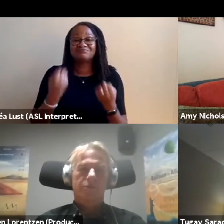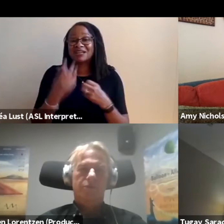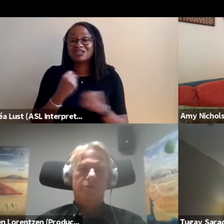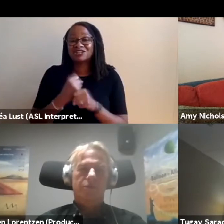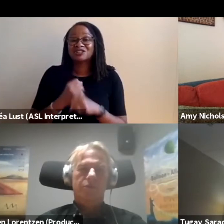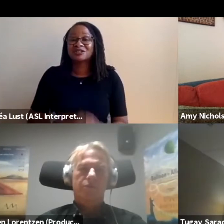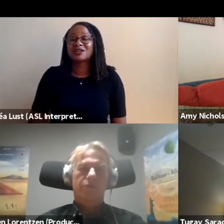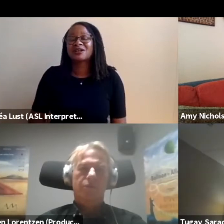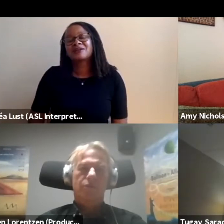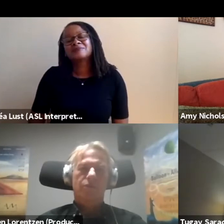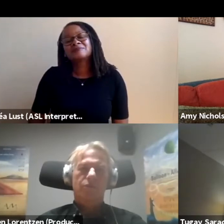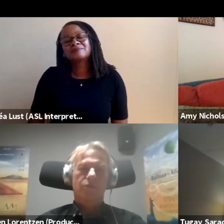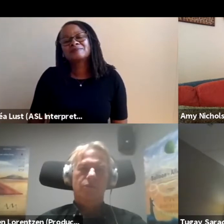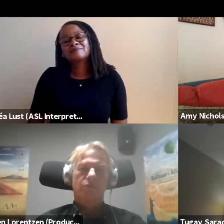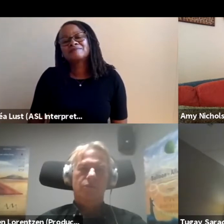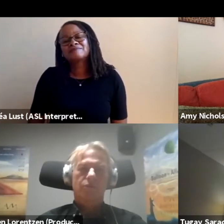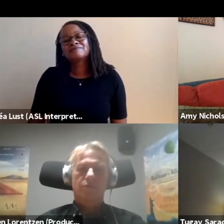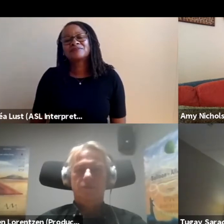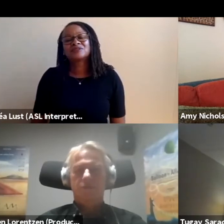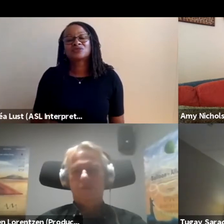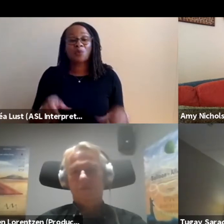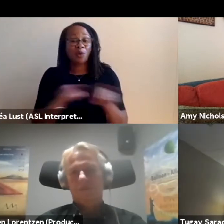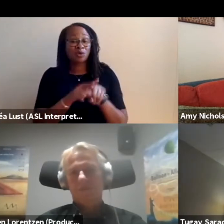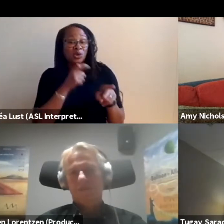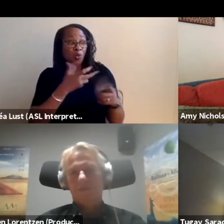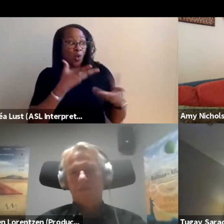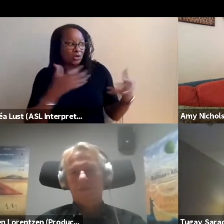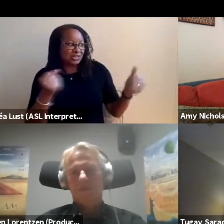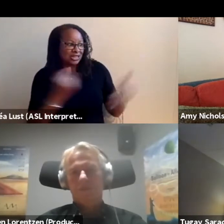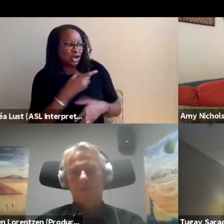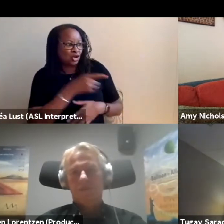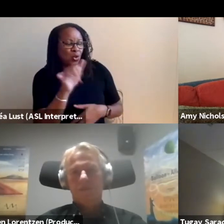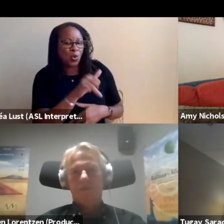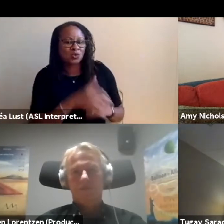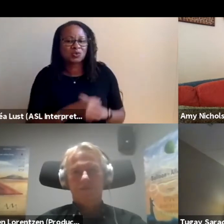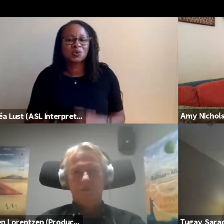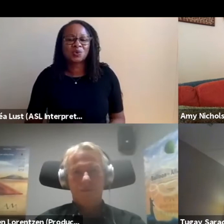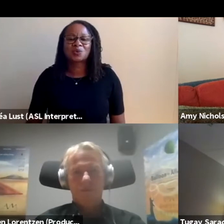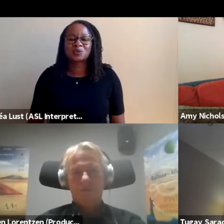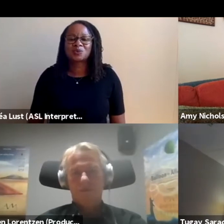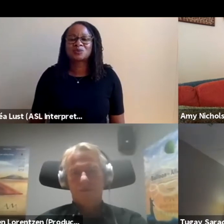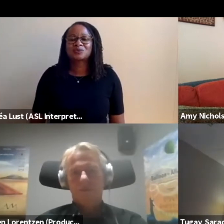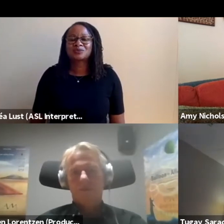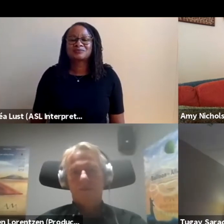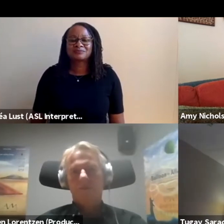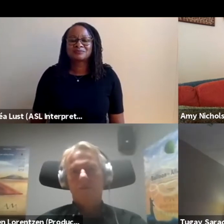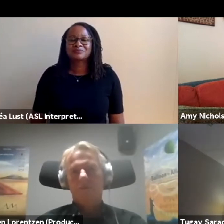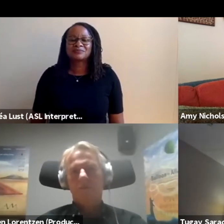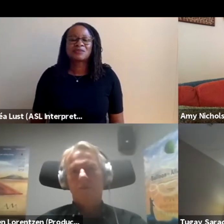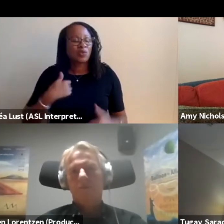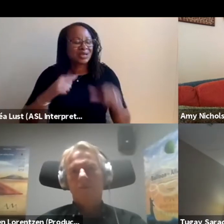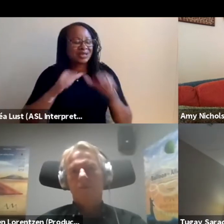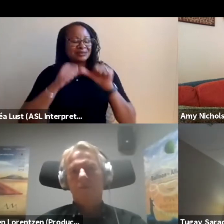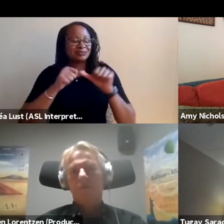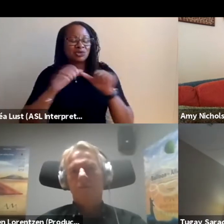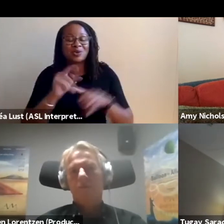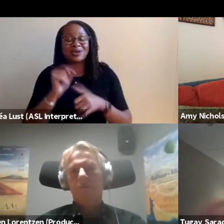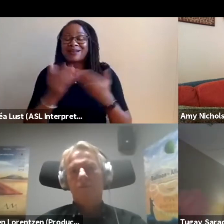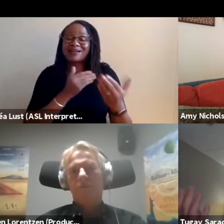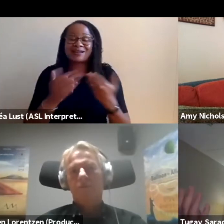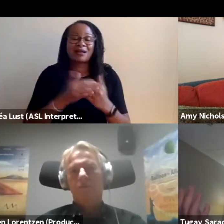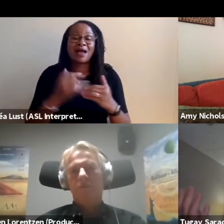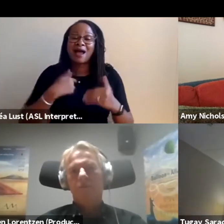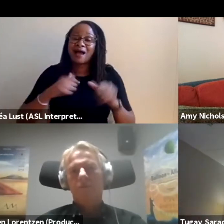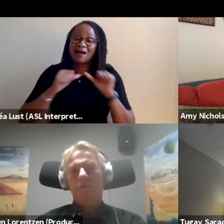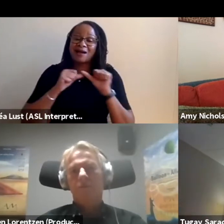I also didn't want you to be scared, you know. I think it's very important that we keep doing it anyways, and I keep doing it. Yeah,